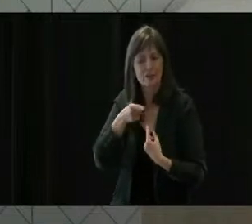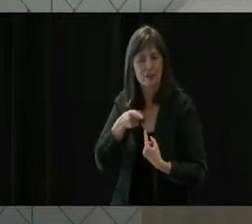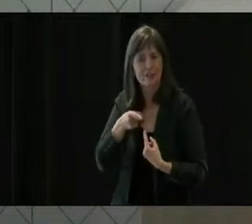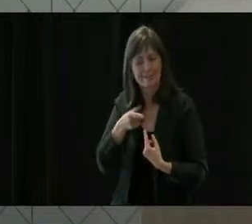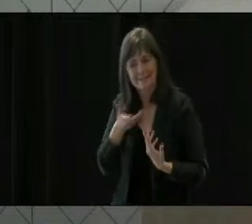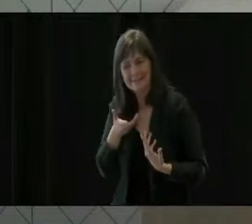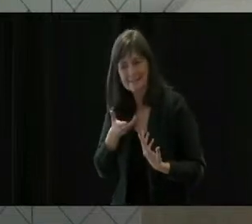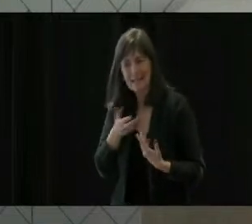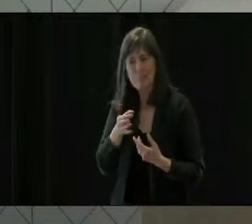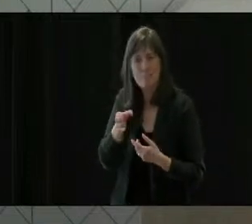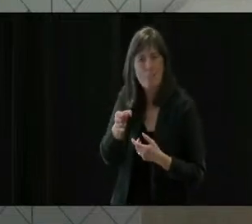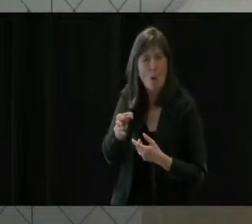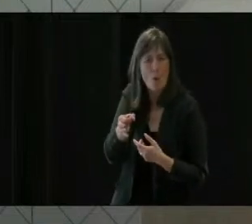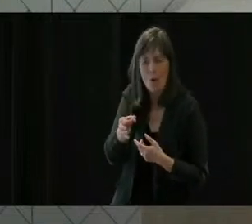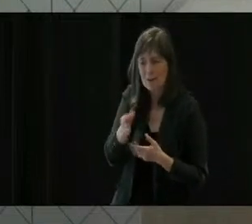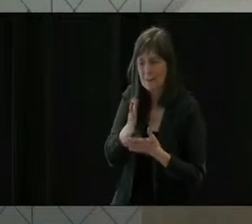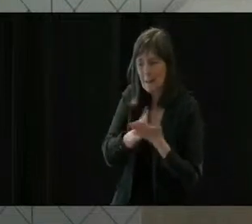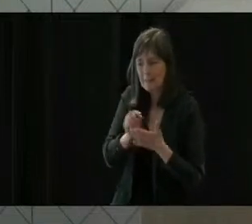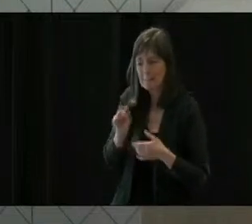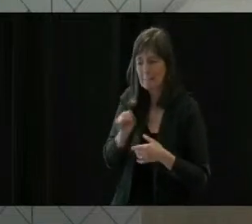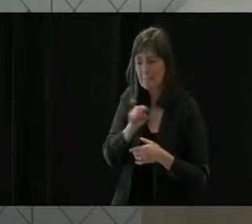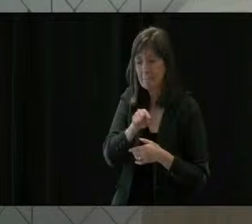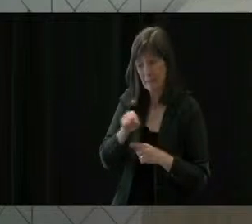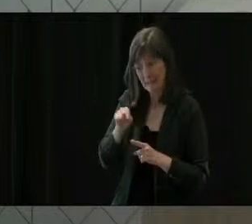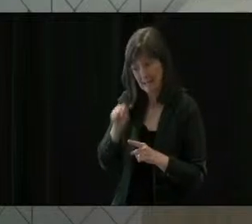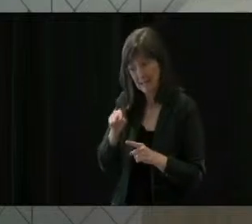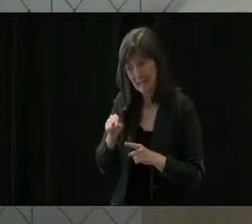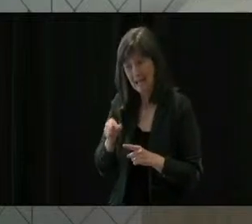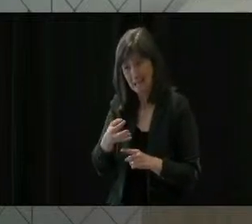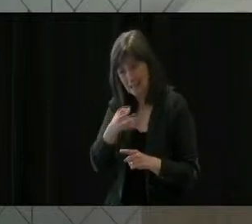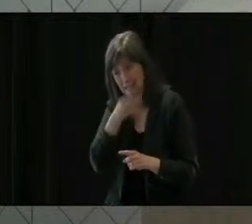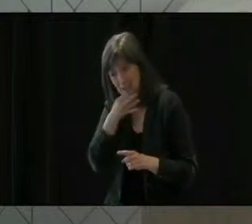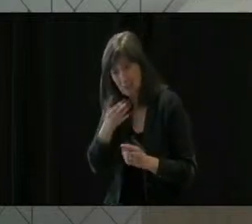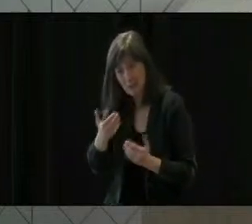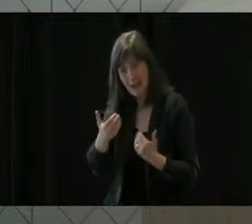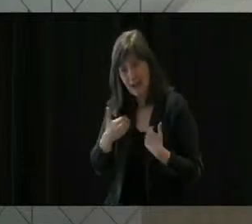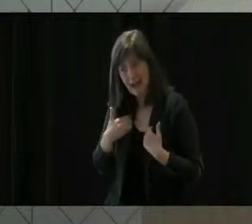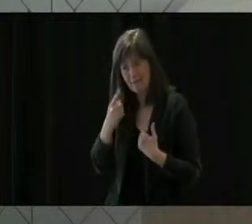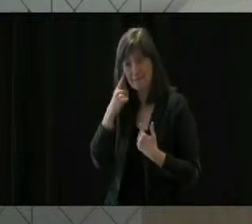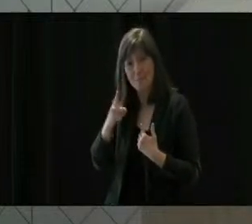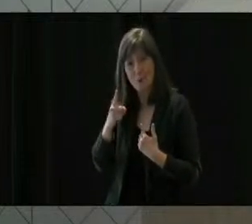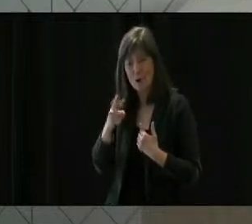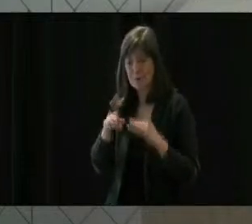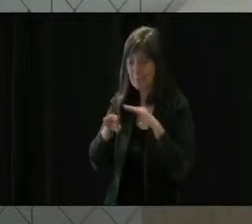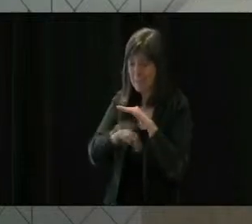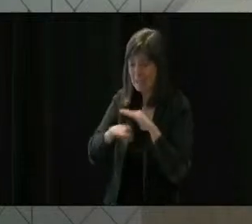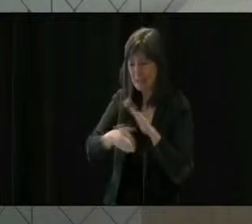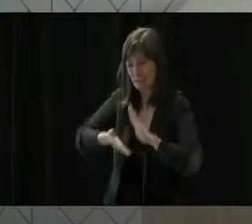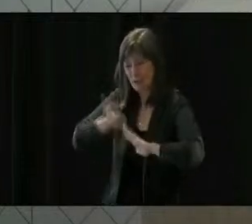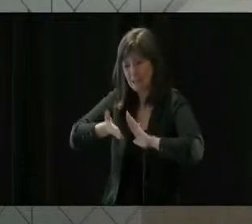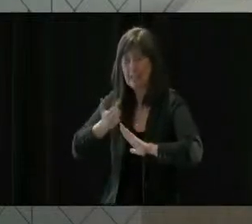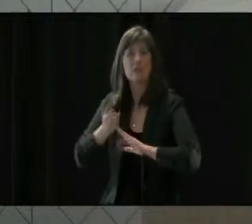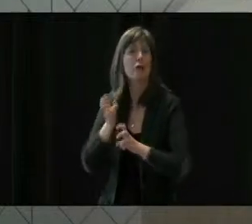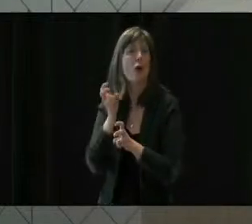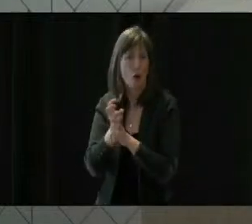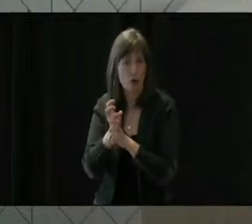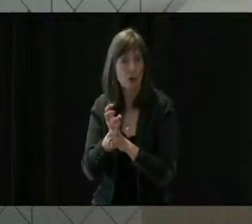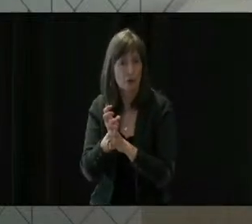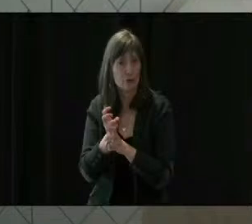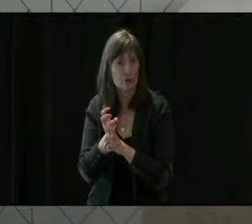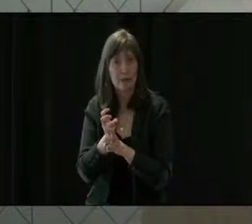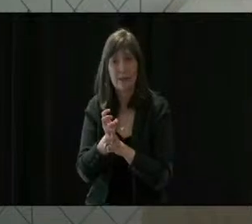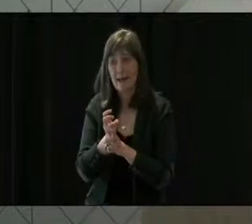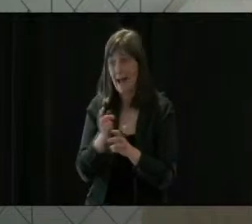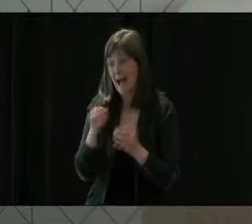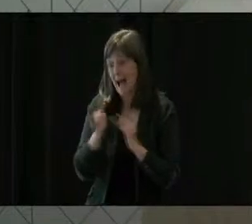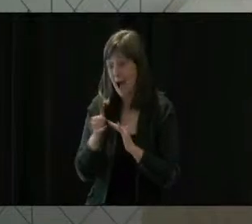in the tiny ones, of having expertise to do, you know, just basic things, you know, to apply for